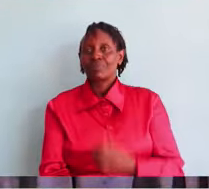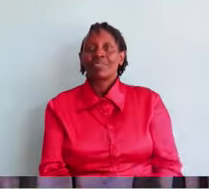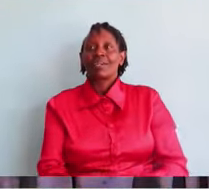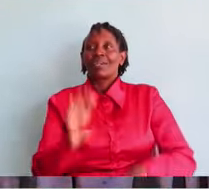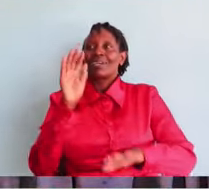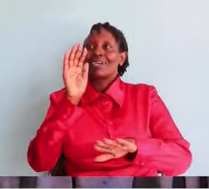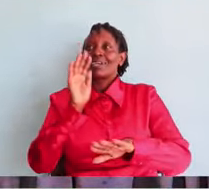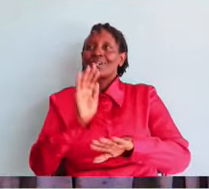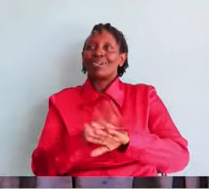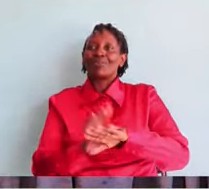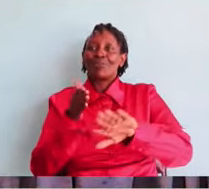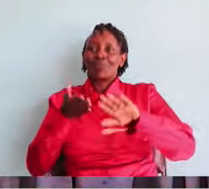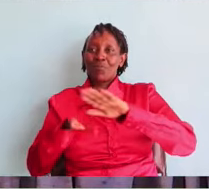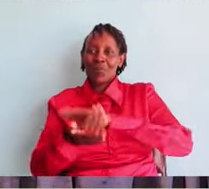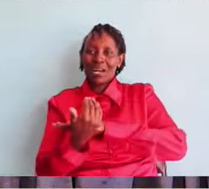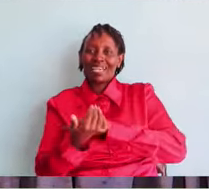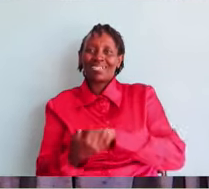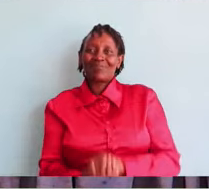Good morning.